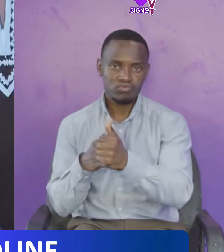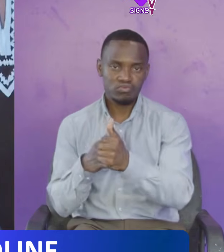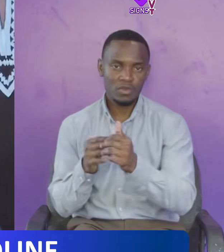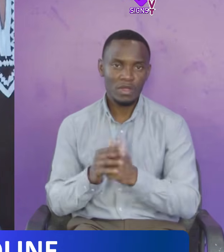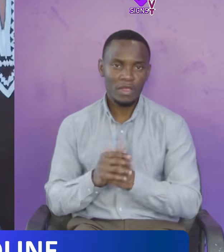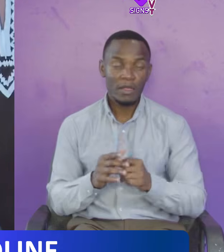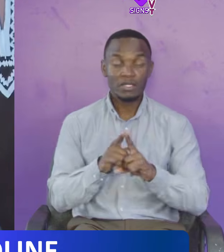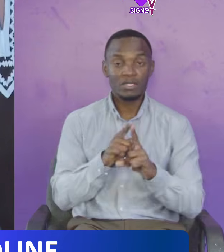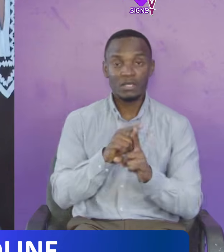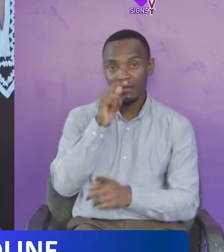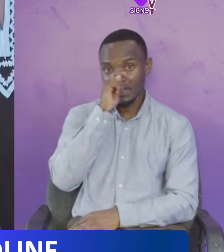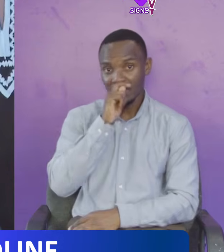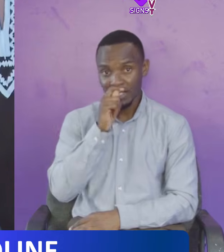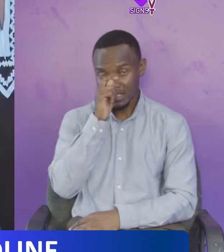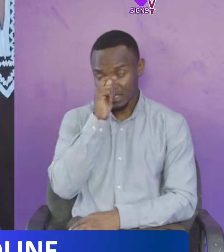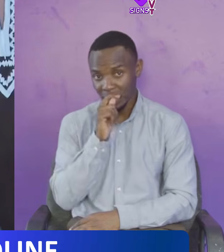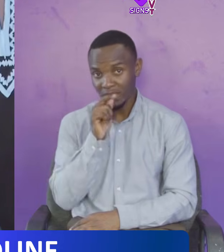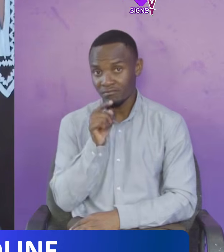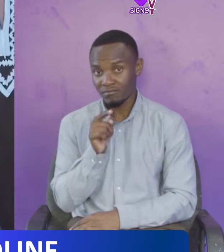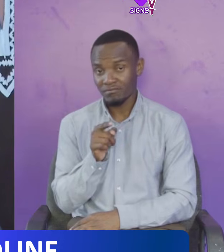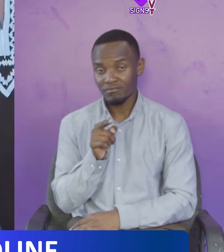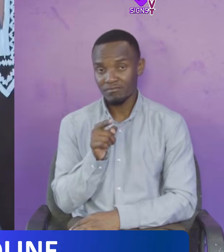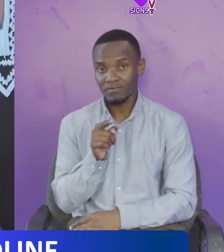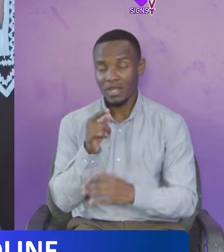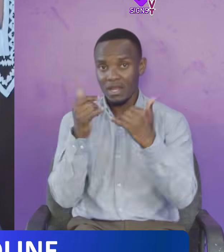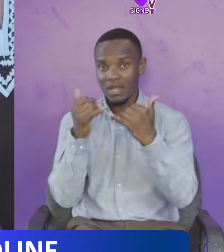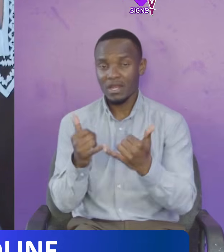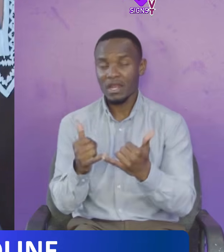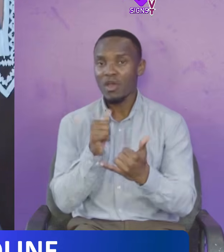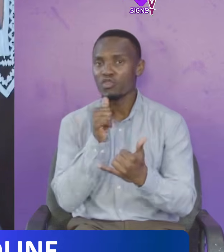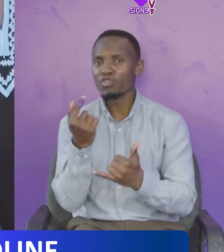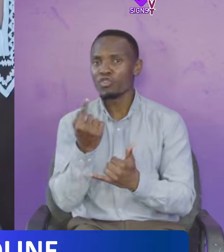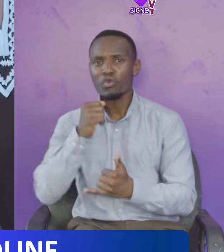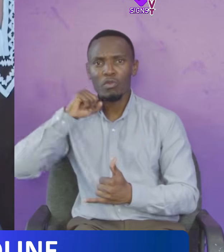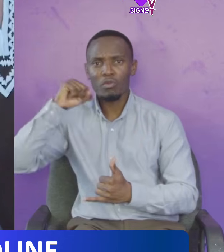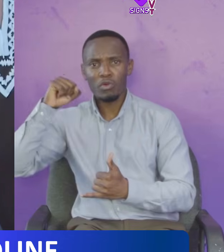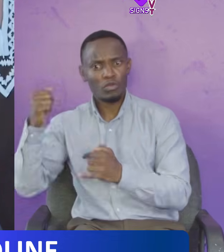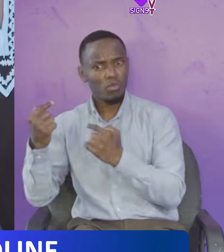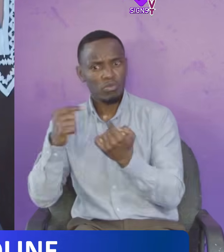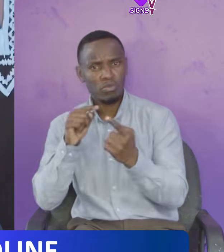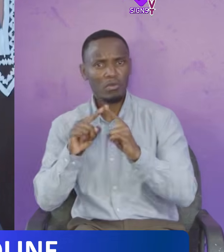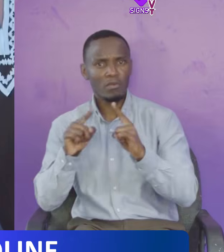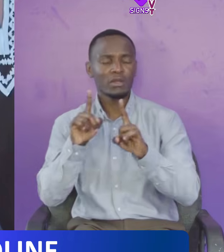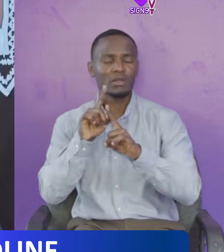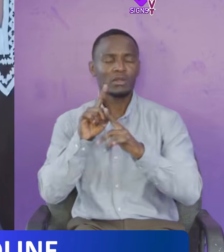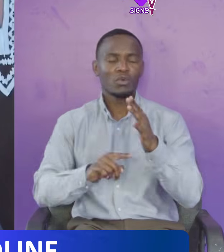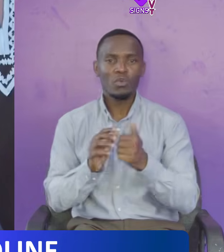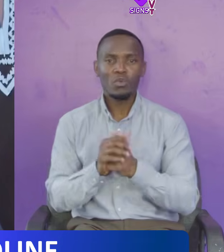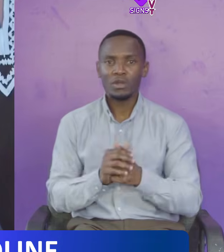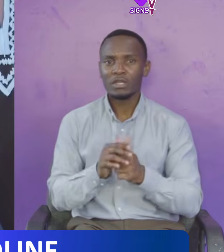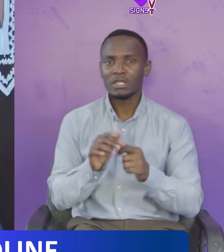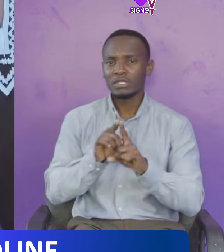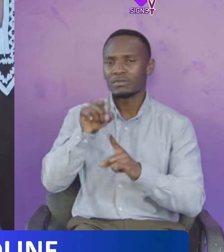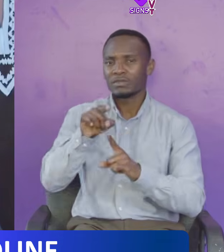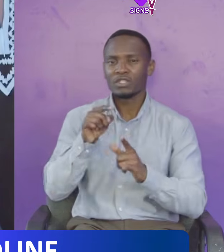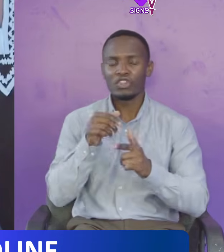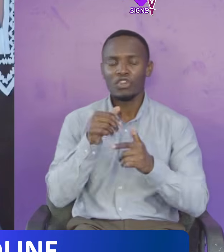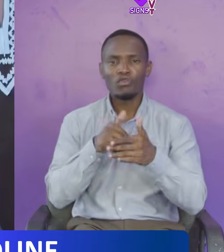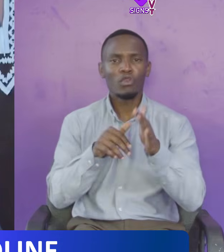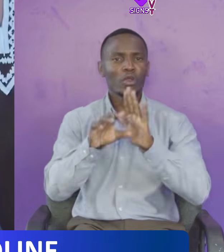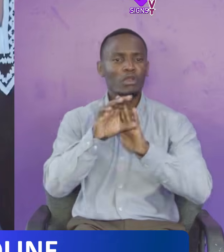political dispute, but a human rights catastrophe, rooted in systemic impunity, militarization, and an